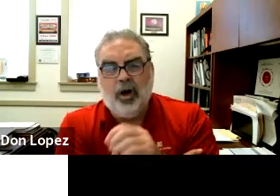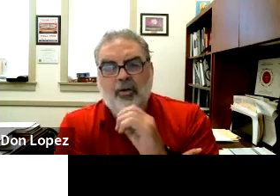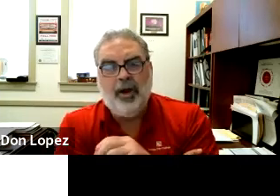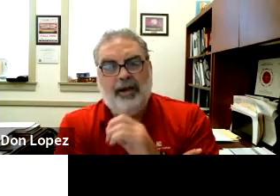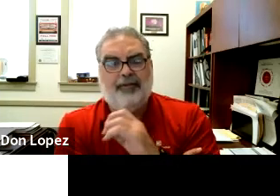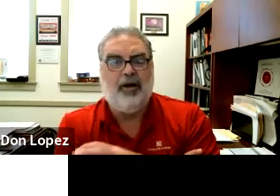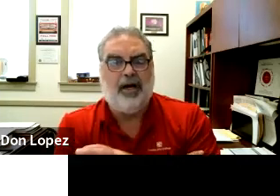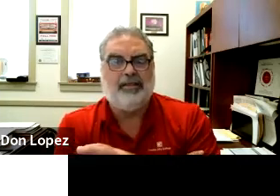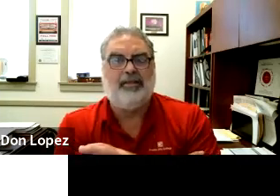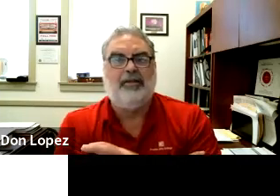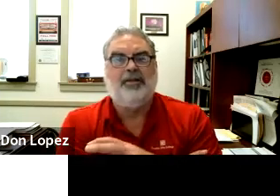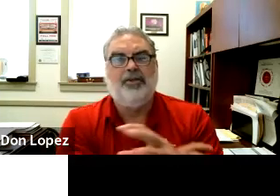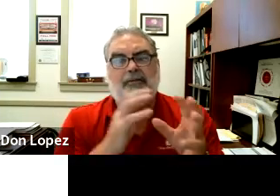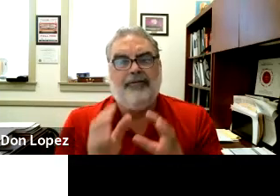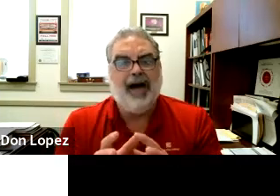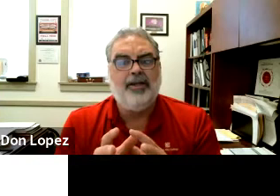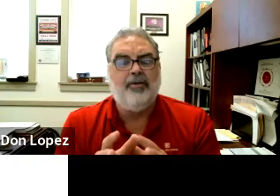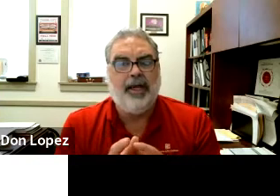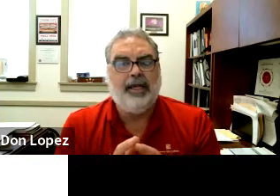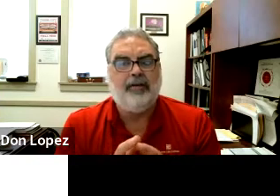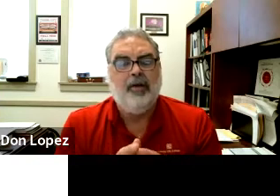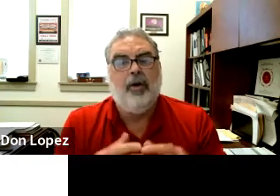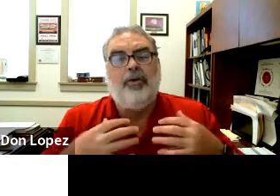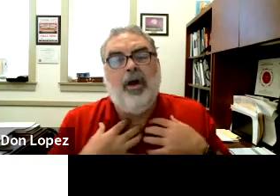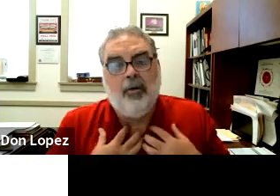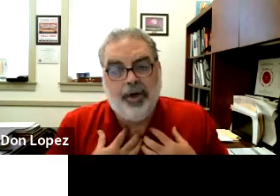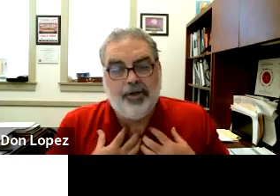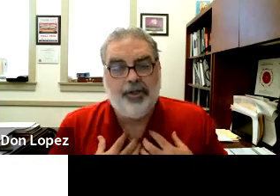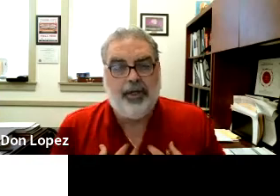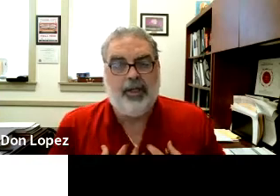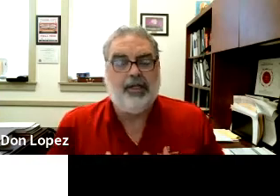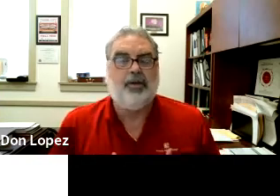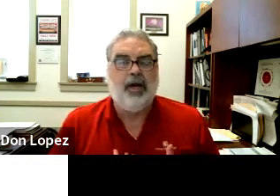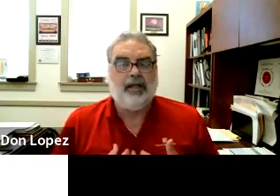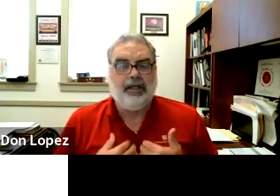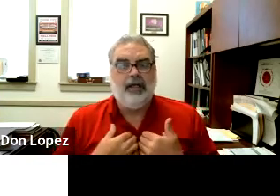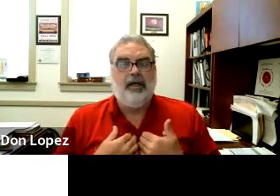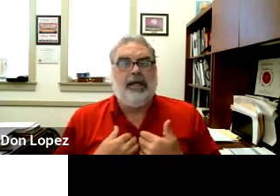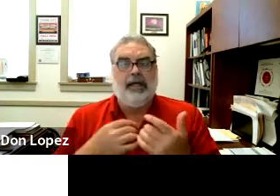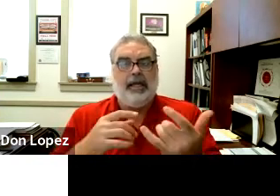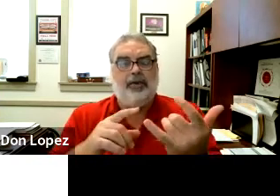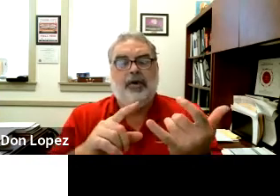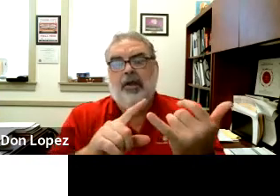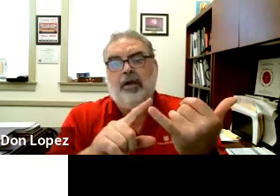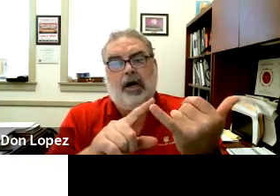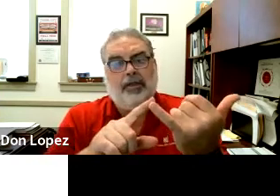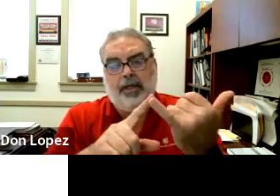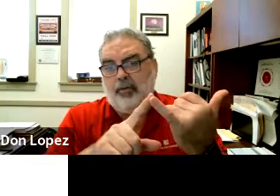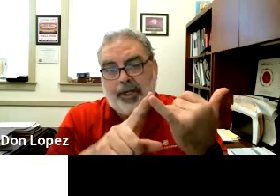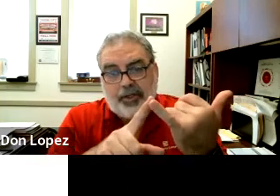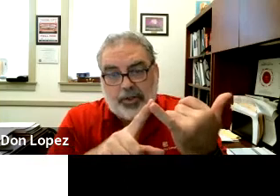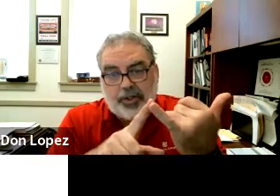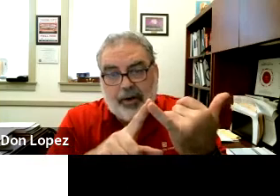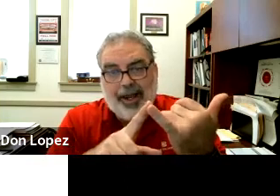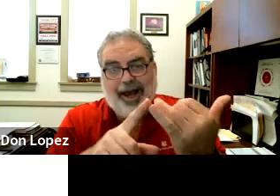just one way for us to evaluate whether or not we're doing things correctly in either